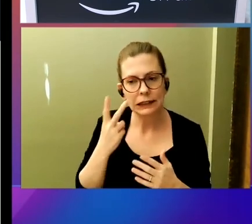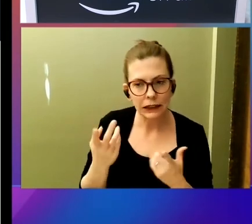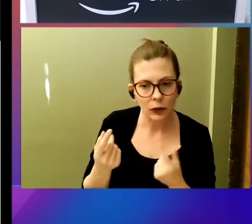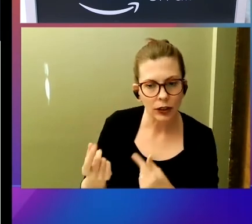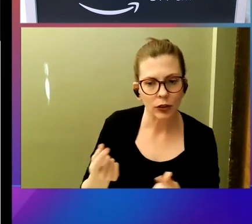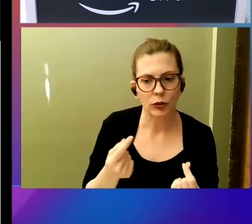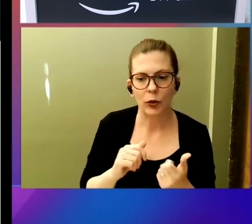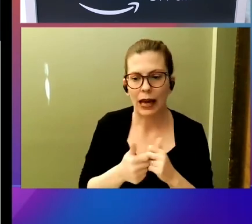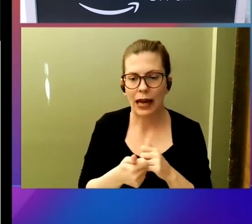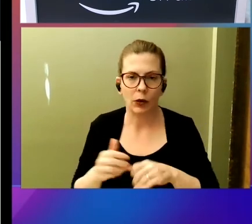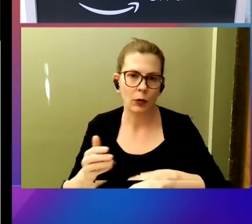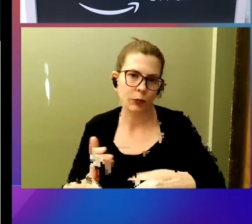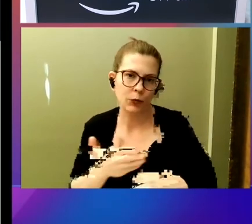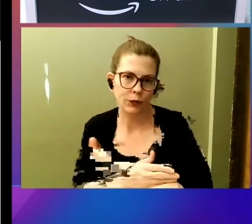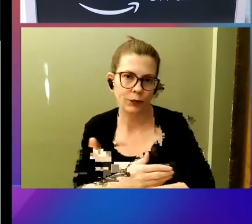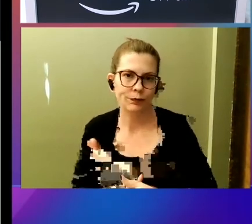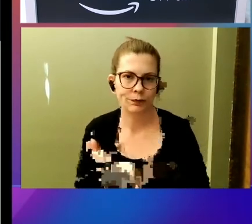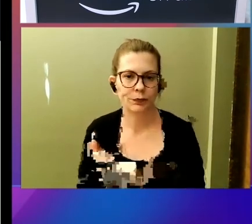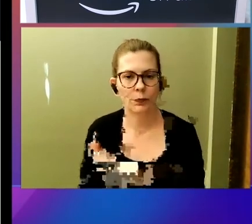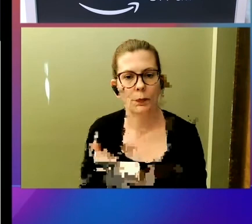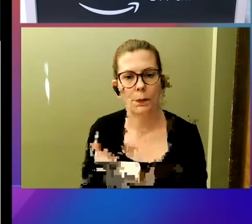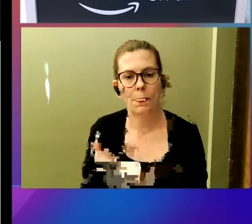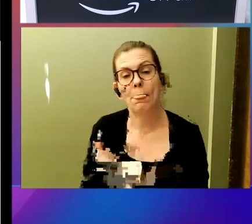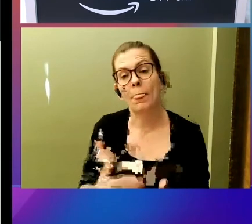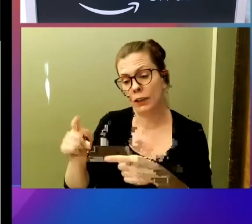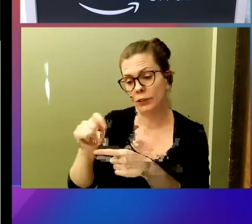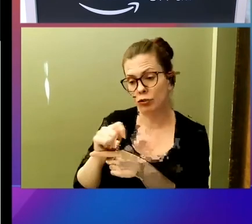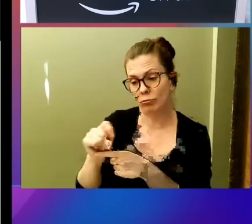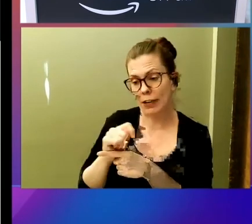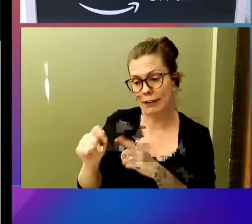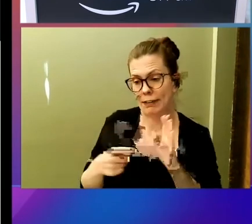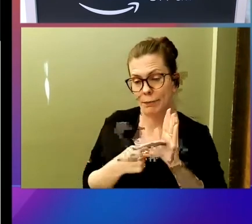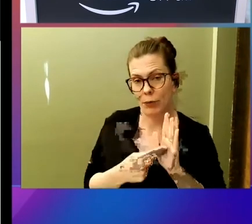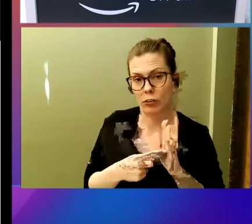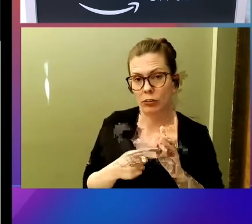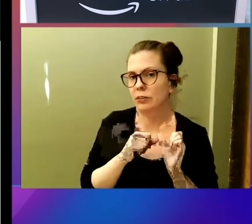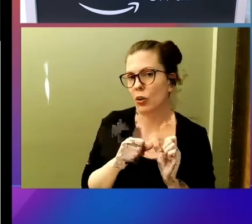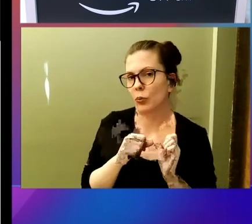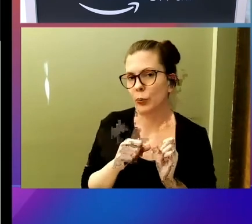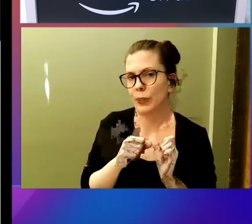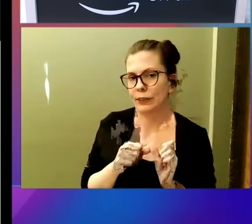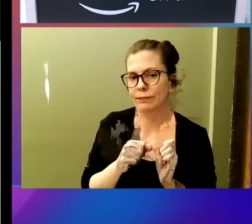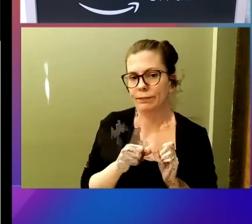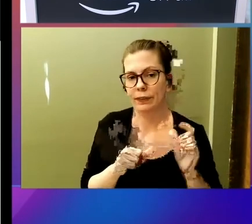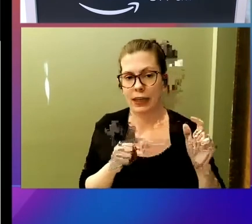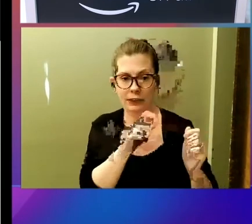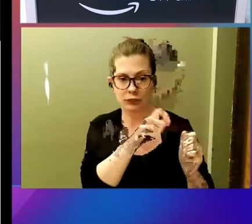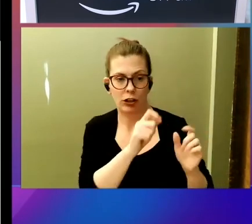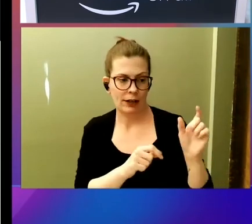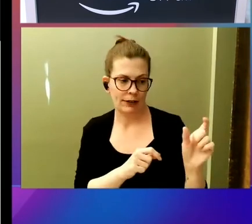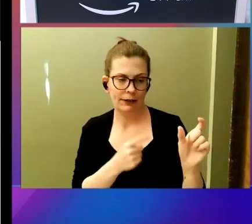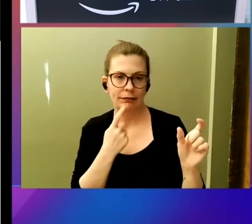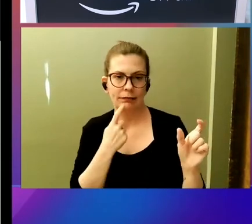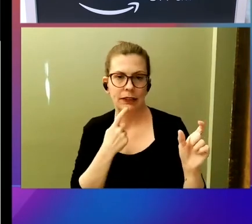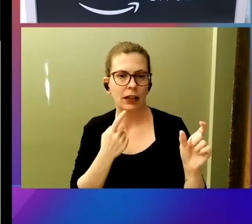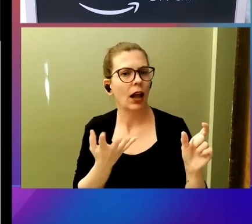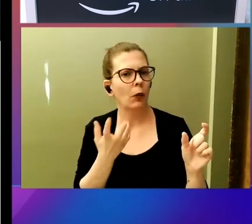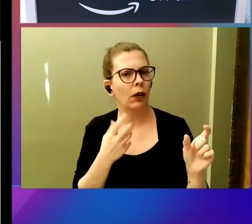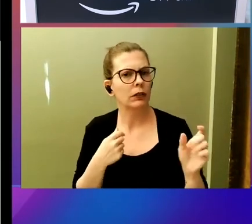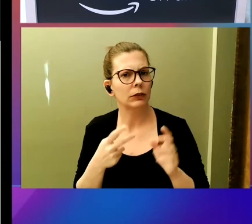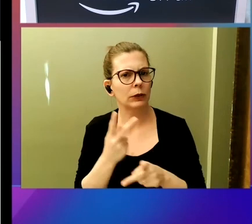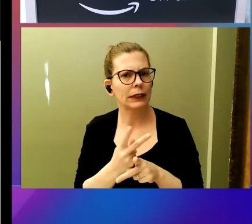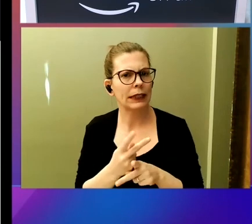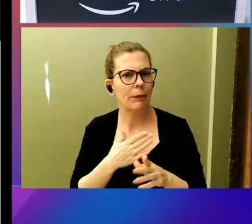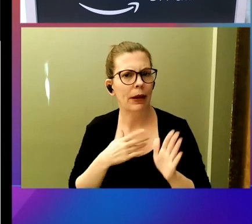it. So training model is ongoing. That checkbox over there is basically saying that I want my model to be submitted to the